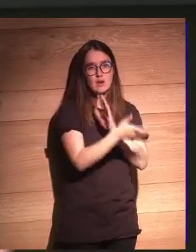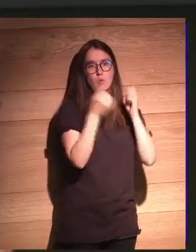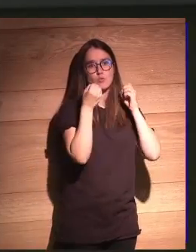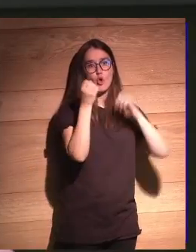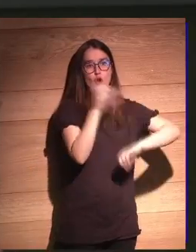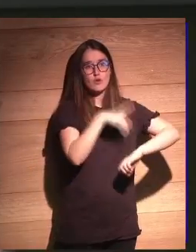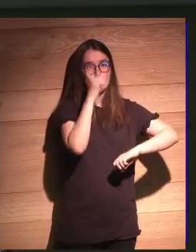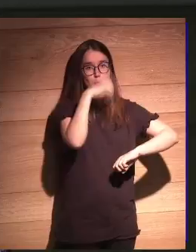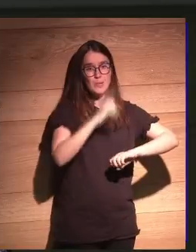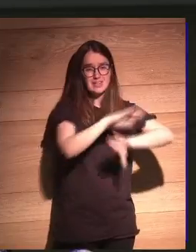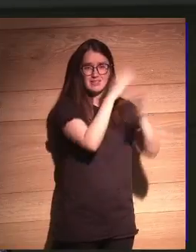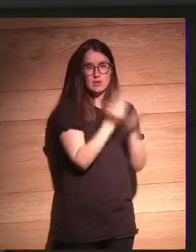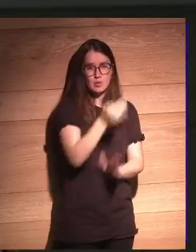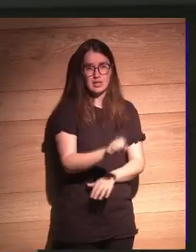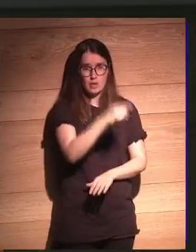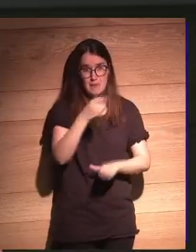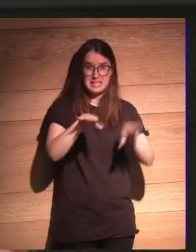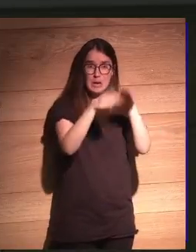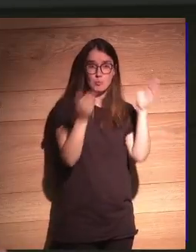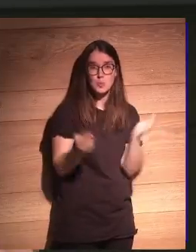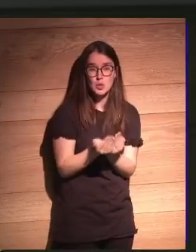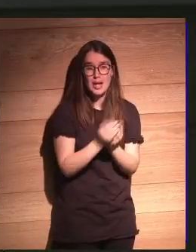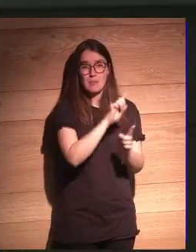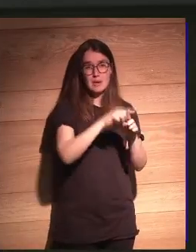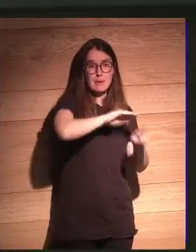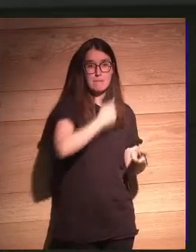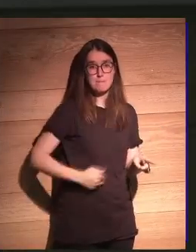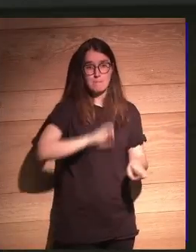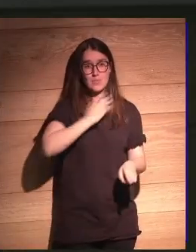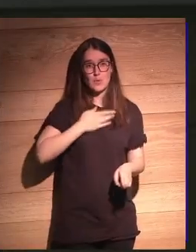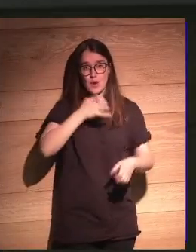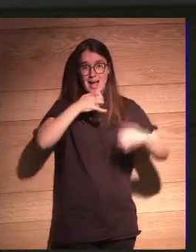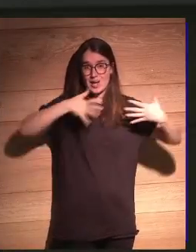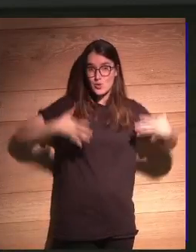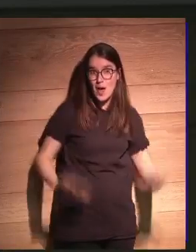the international vulture funds that are more important, is the one that